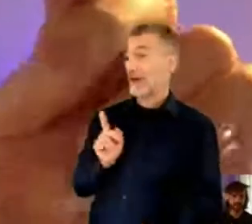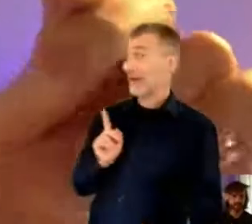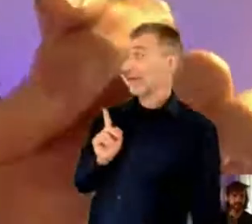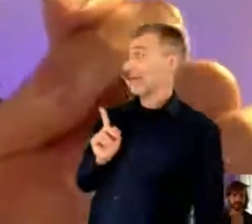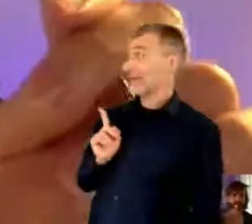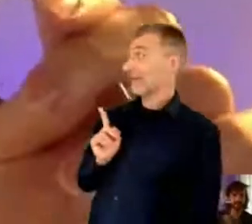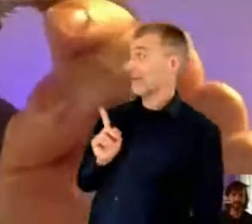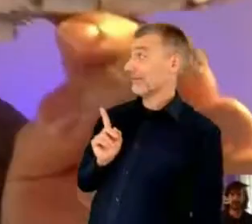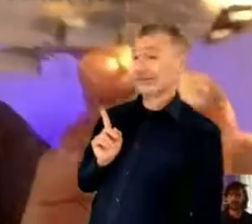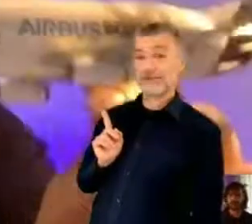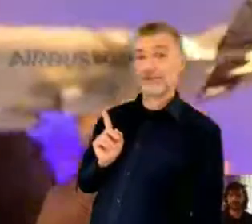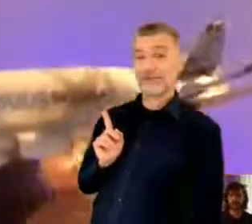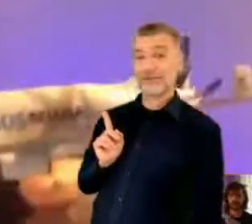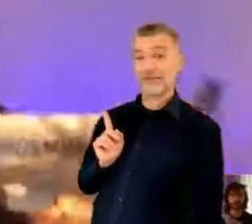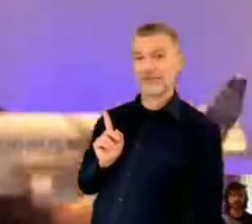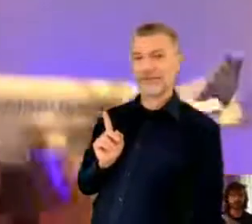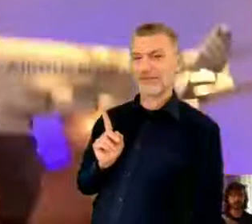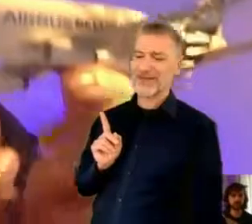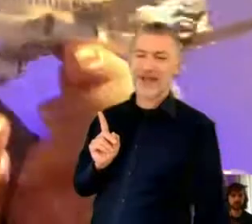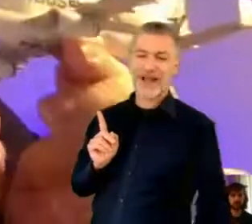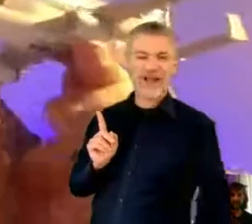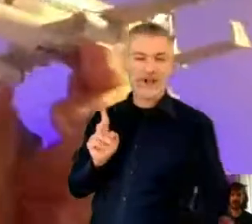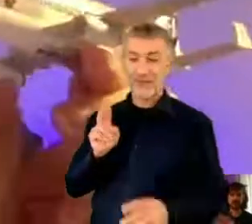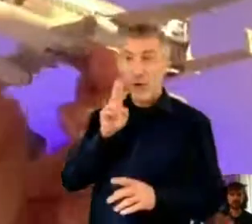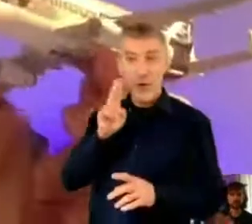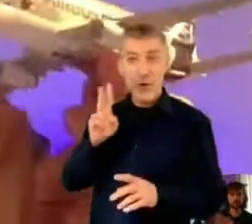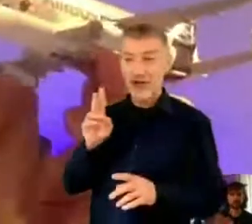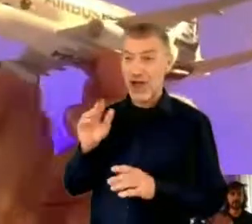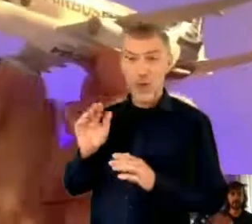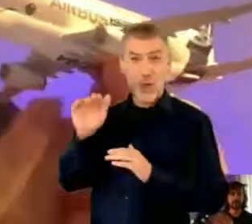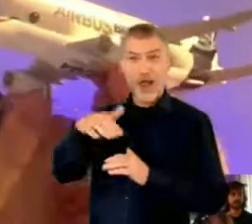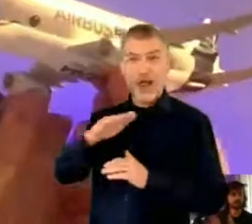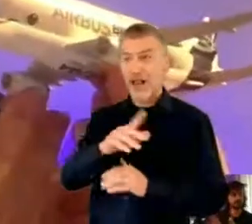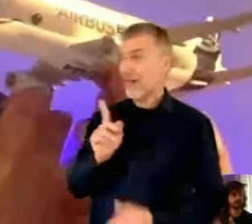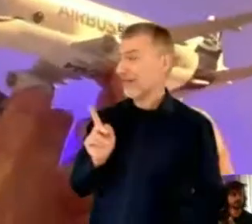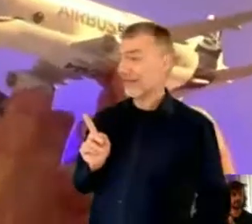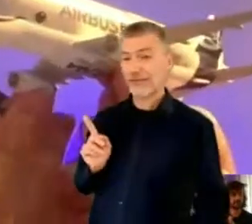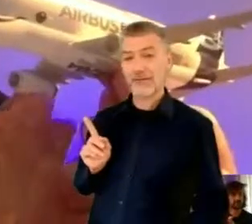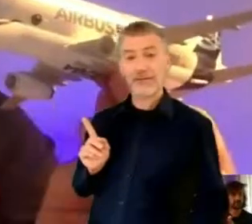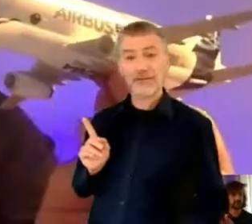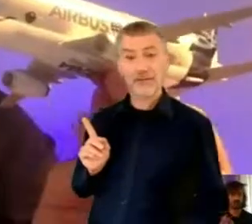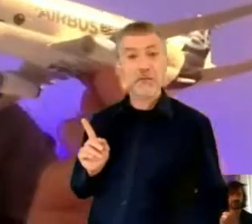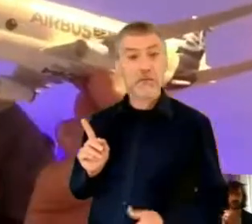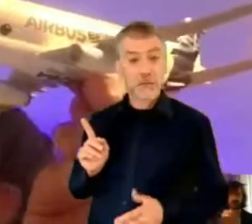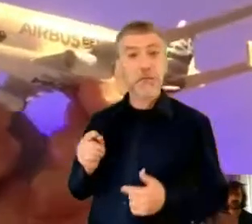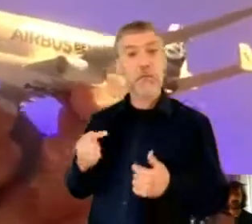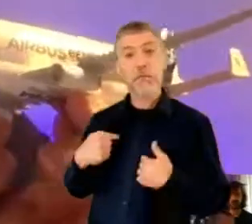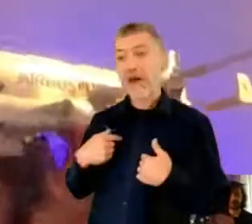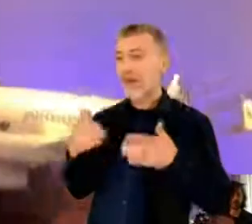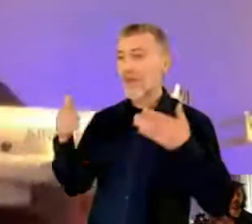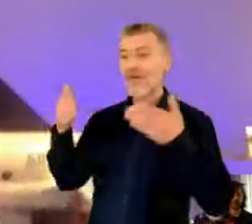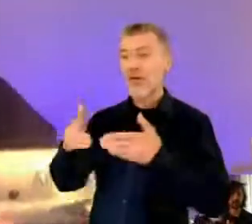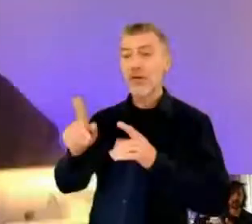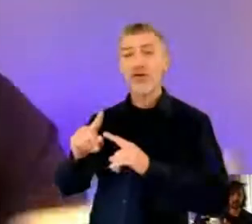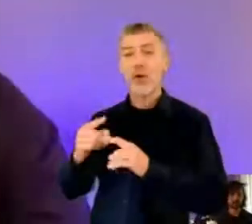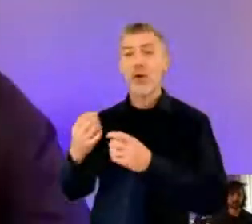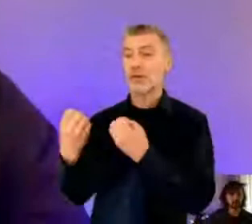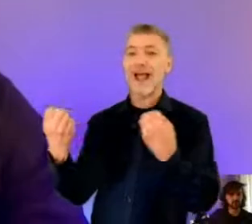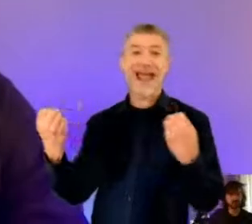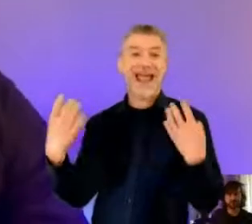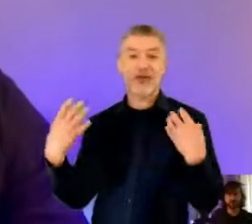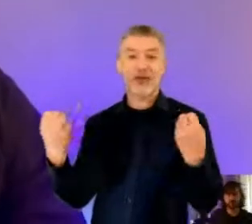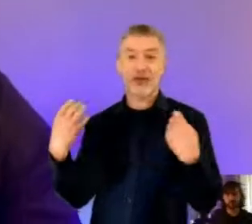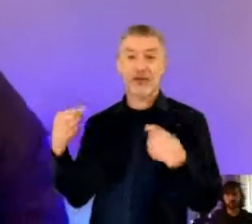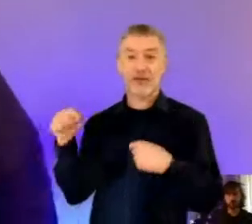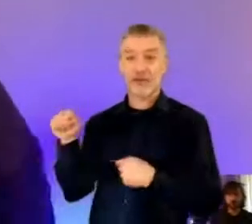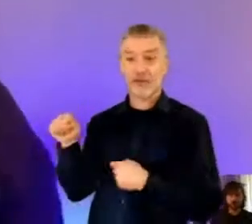aircraft that I work. It looks like a whale. But also, I work basically on the engines of the aircraft. So the new engines that we're